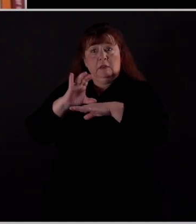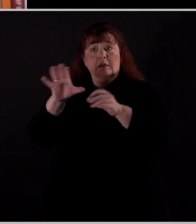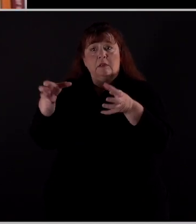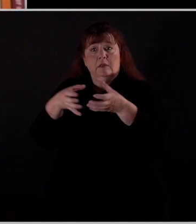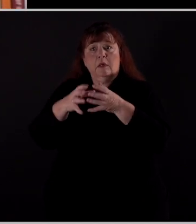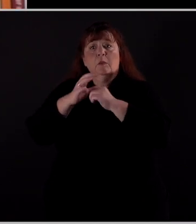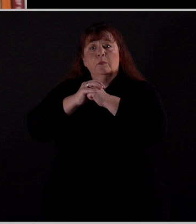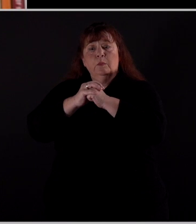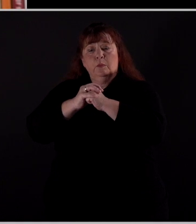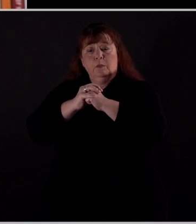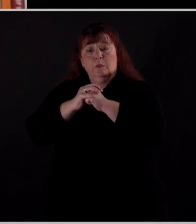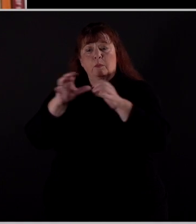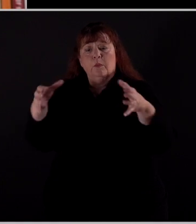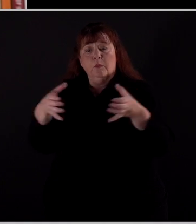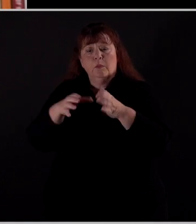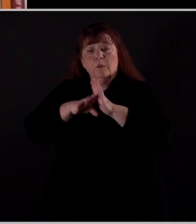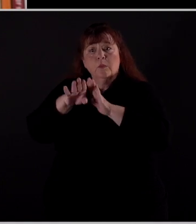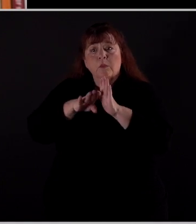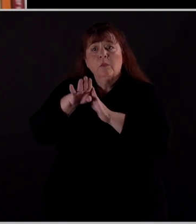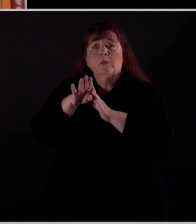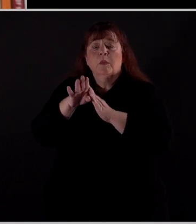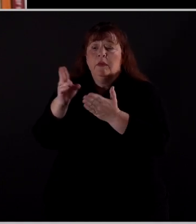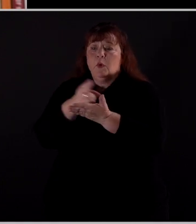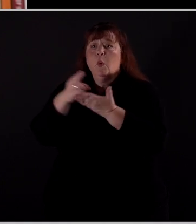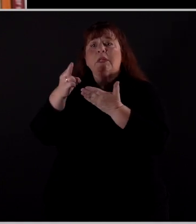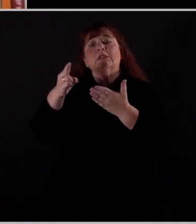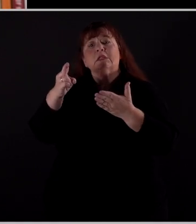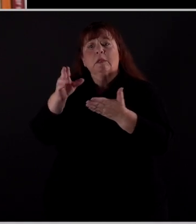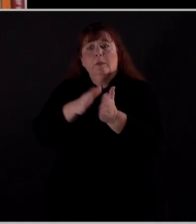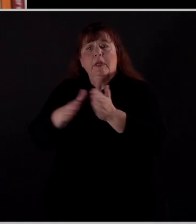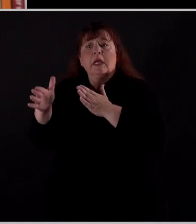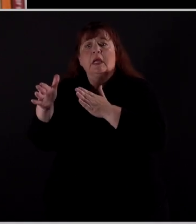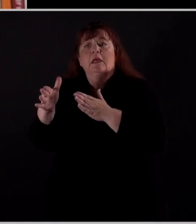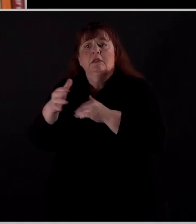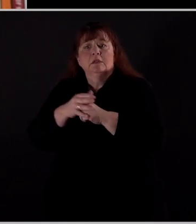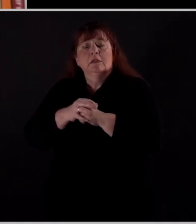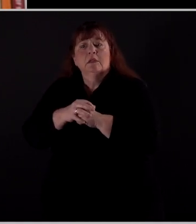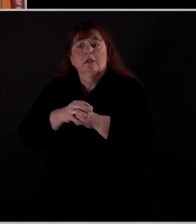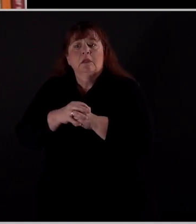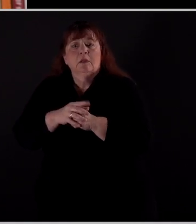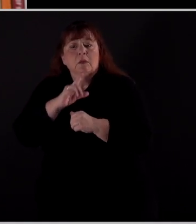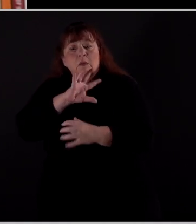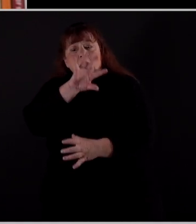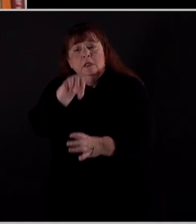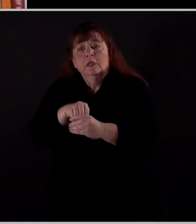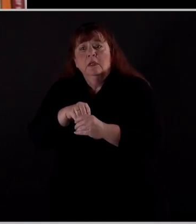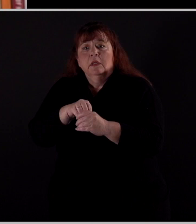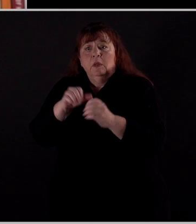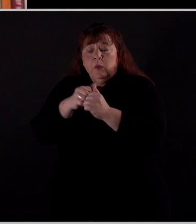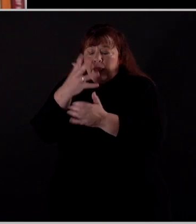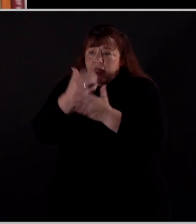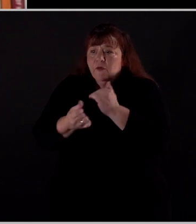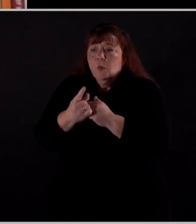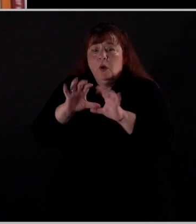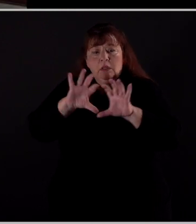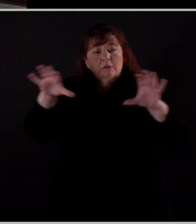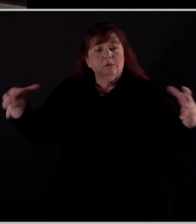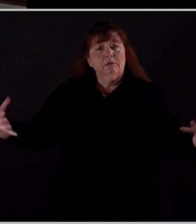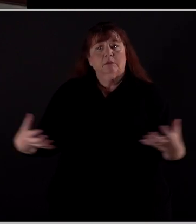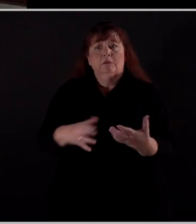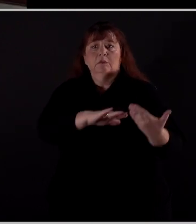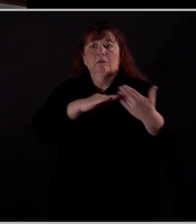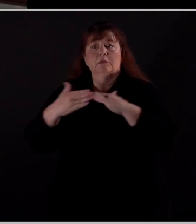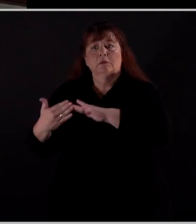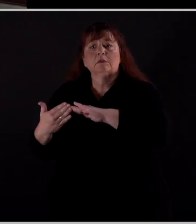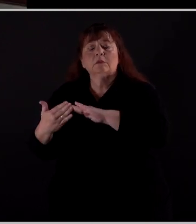to really develop a really holistic plan are ones where they're really engaging with everyone in their community.